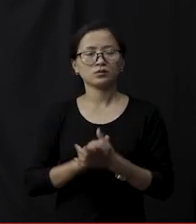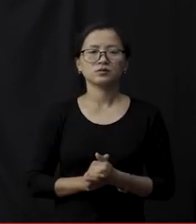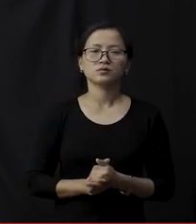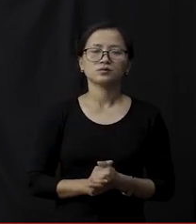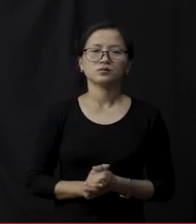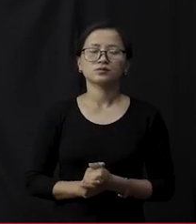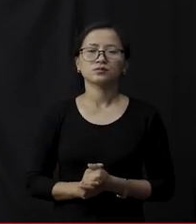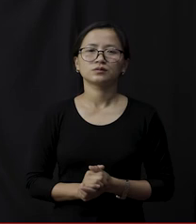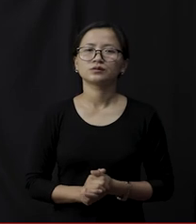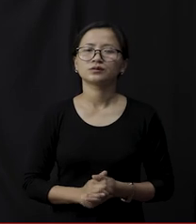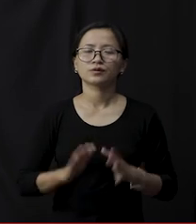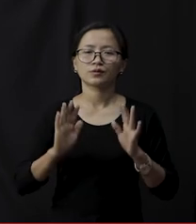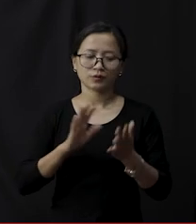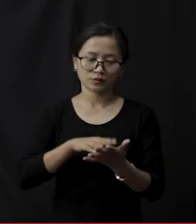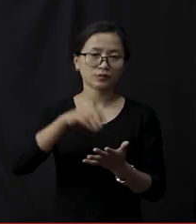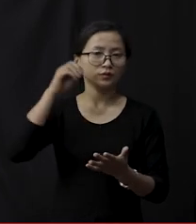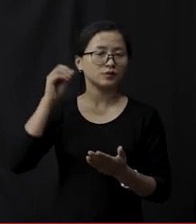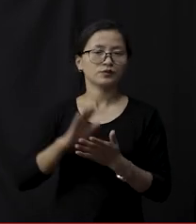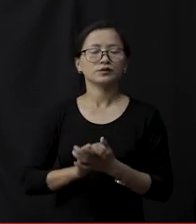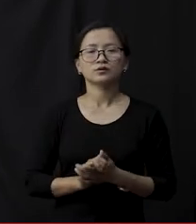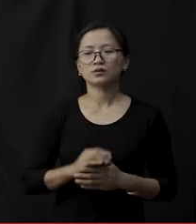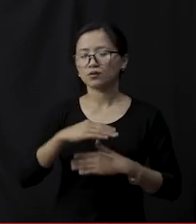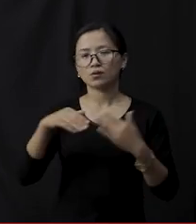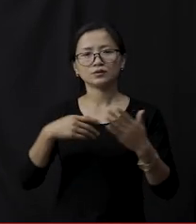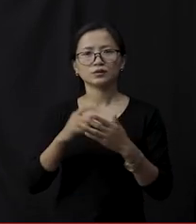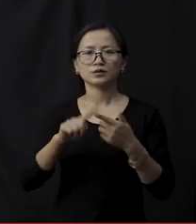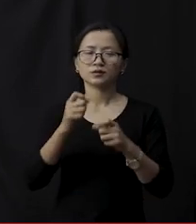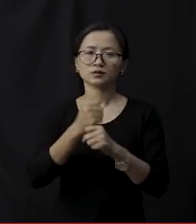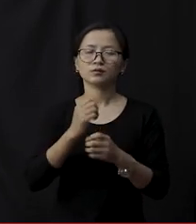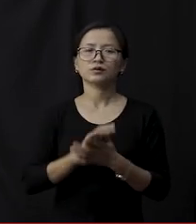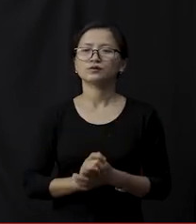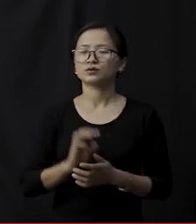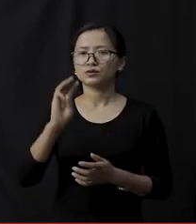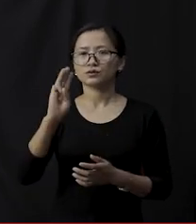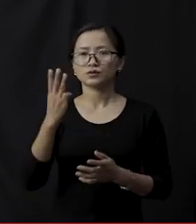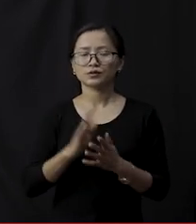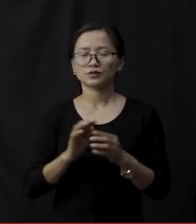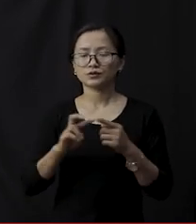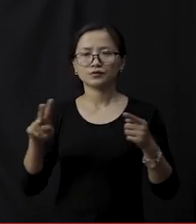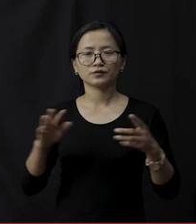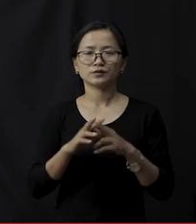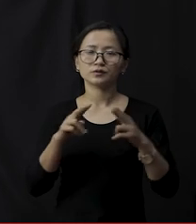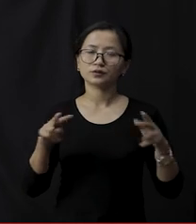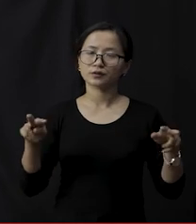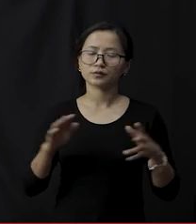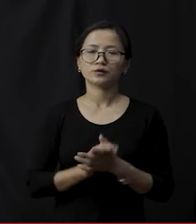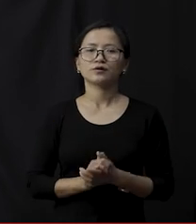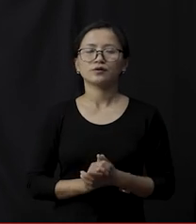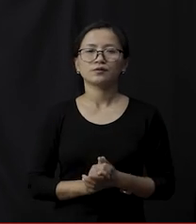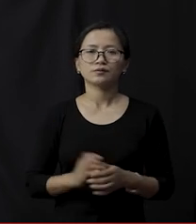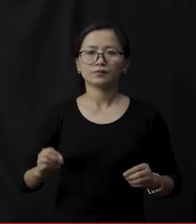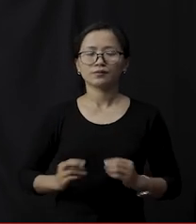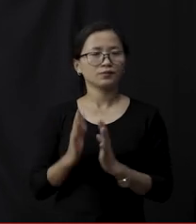okay? And we have also learned example of all the three different types of plants. So for trees, you can